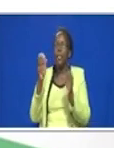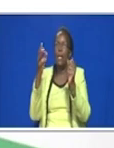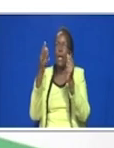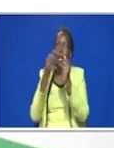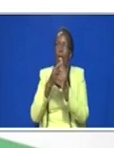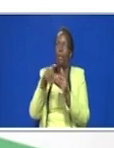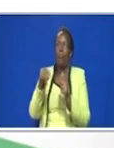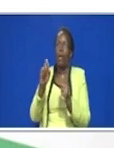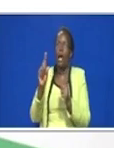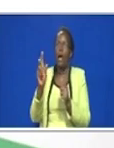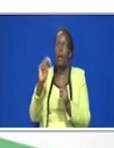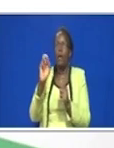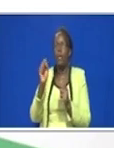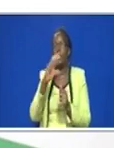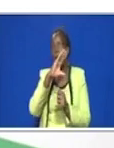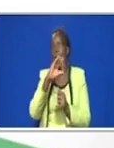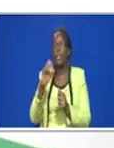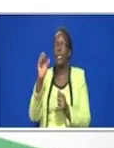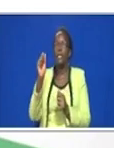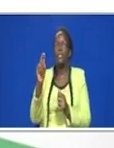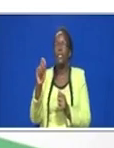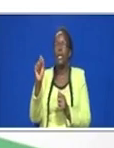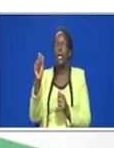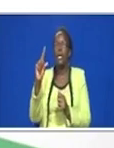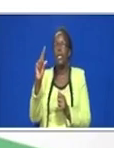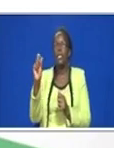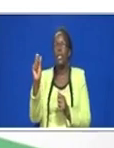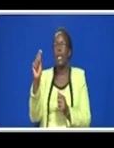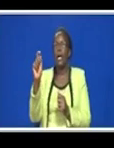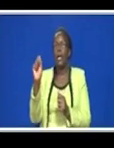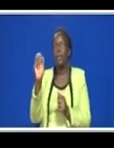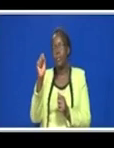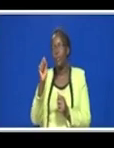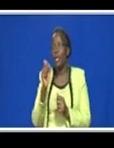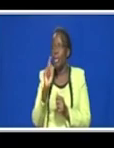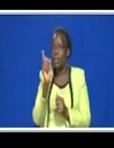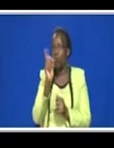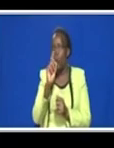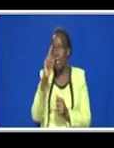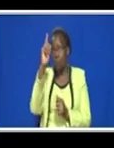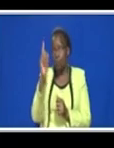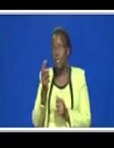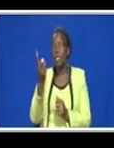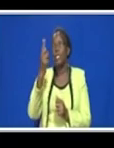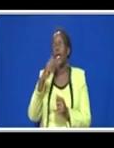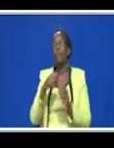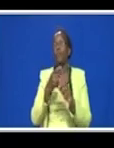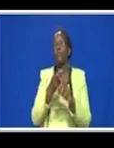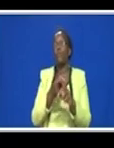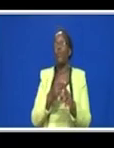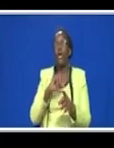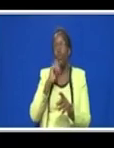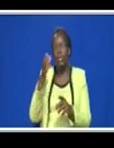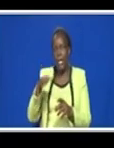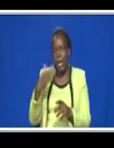satellites. So that is the question, where the question is coming from. Not everything you know about the solar system,